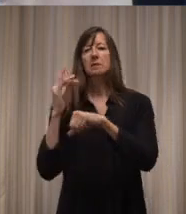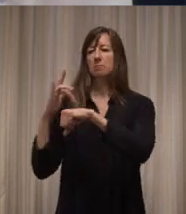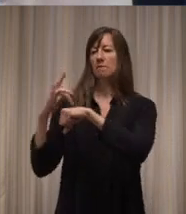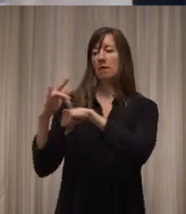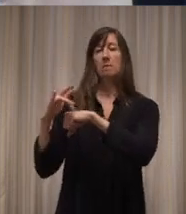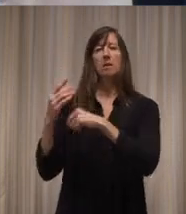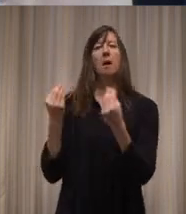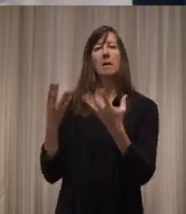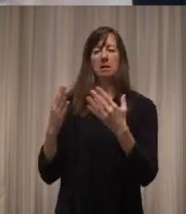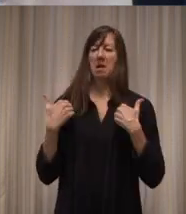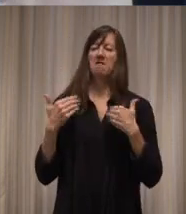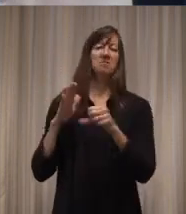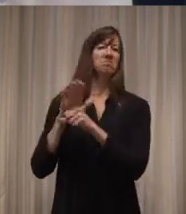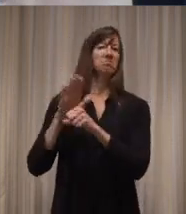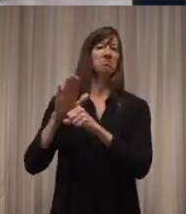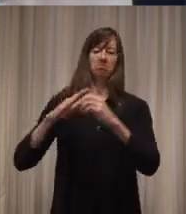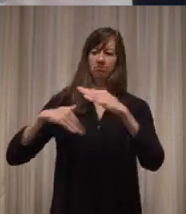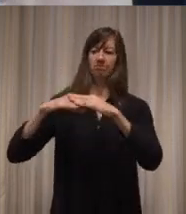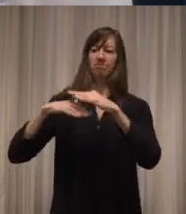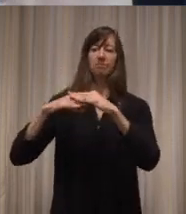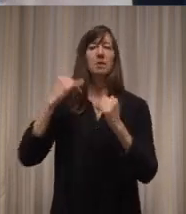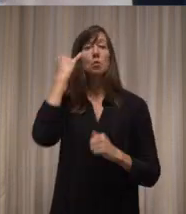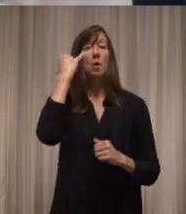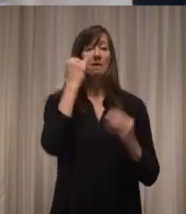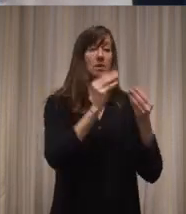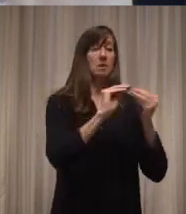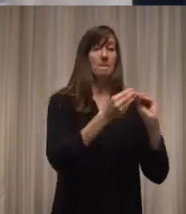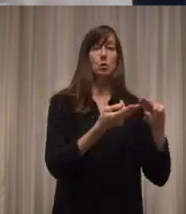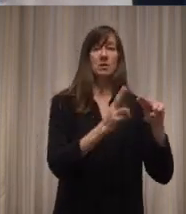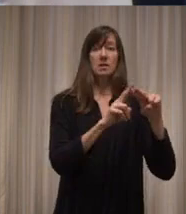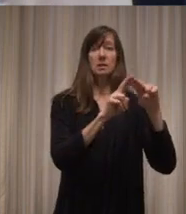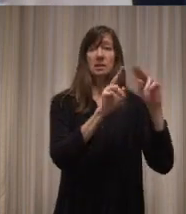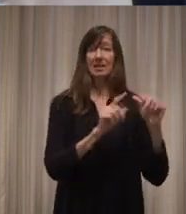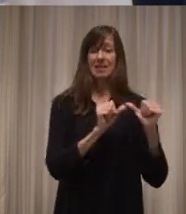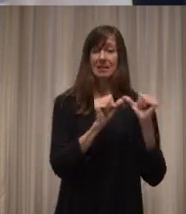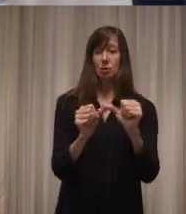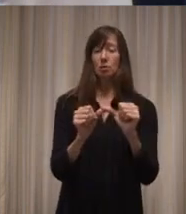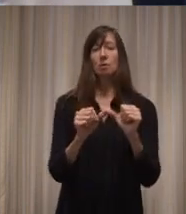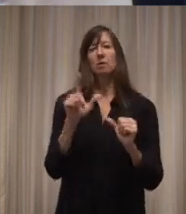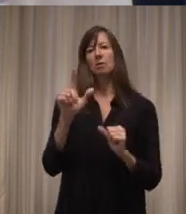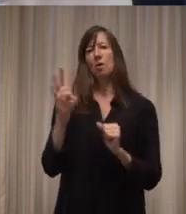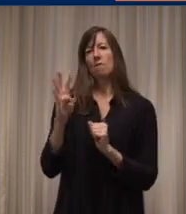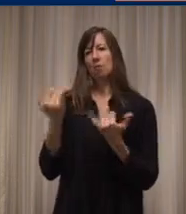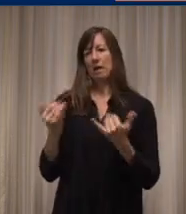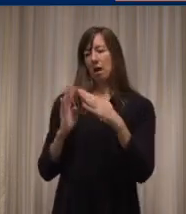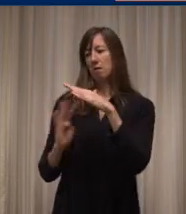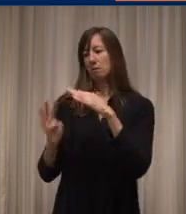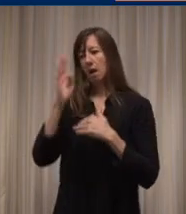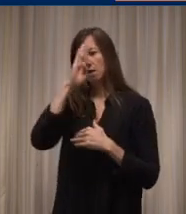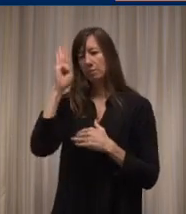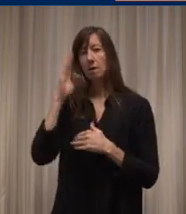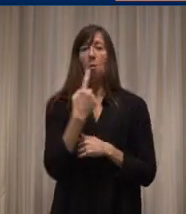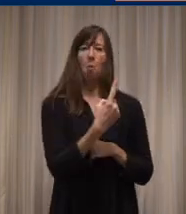sufficient need should the cases continue to climb. 24 currently hospitalized, 1 in the ICU, as I said.